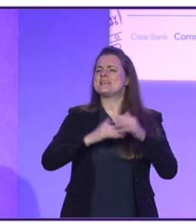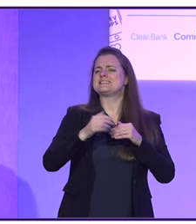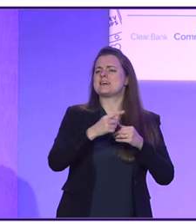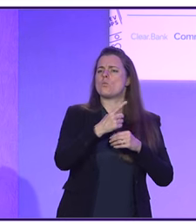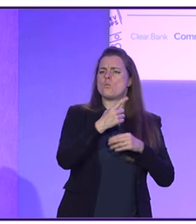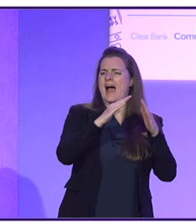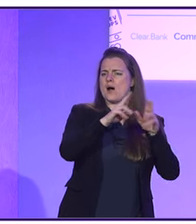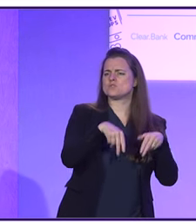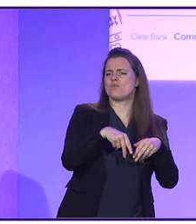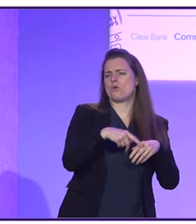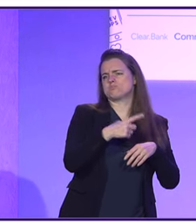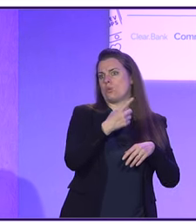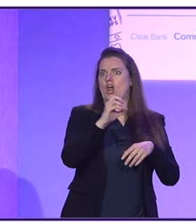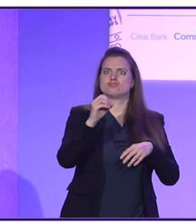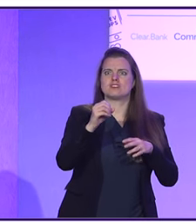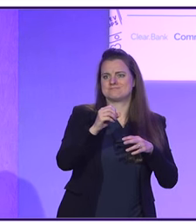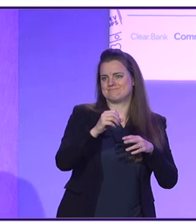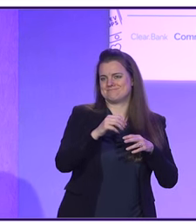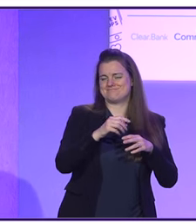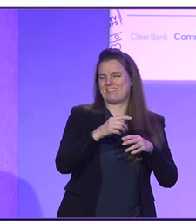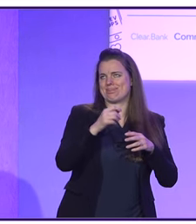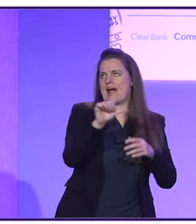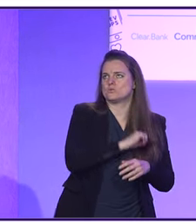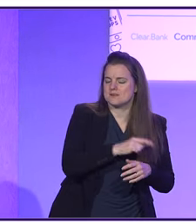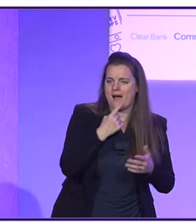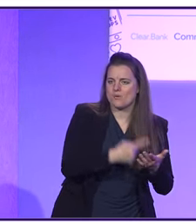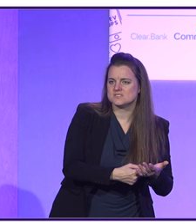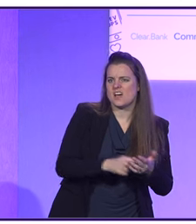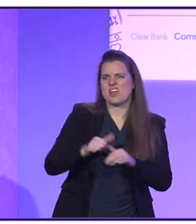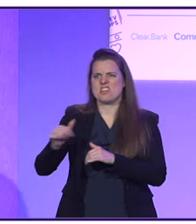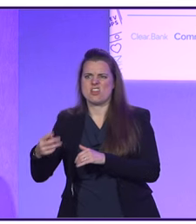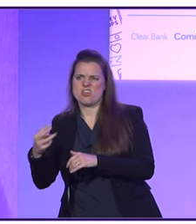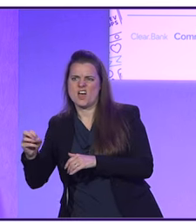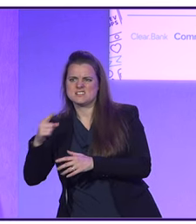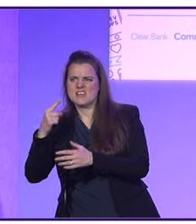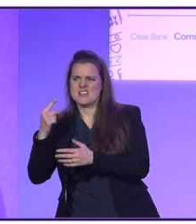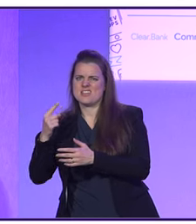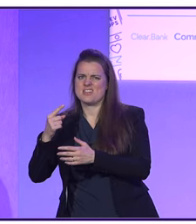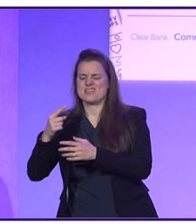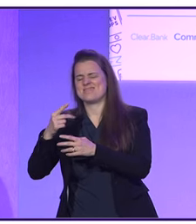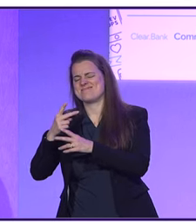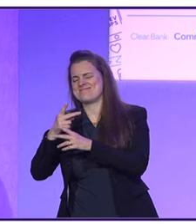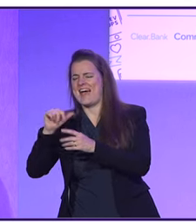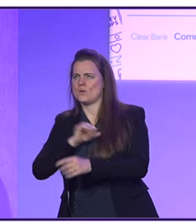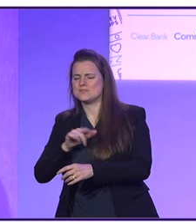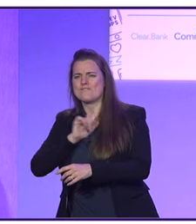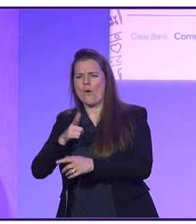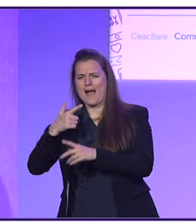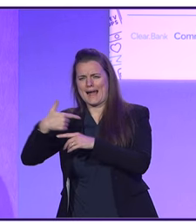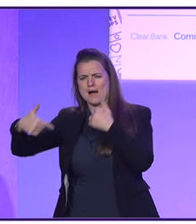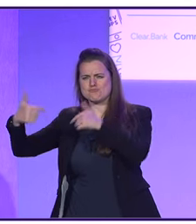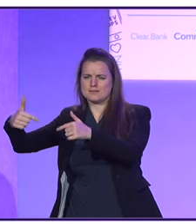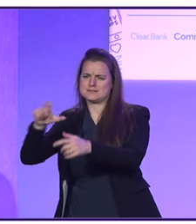problem, £33,000, you would be very upset about that. Essentially, this is CCTV for your software, and it should not cost as much as it does. It's